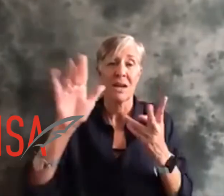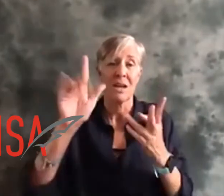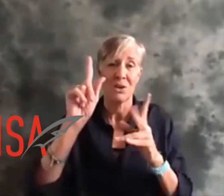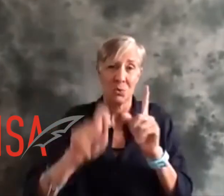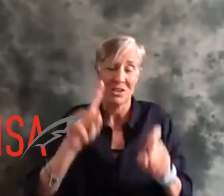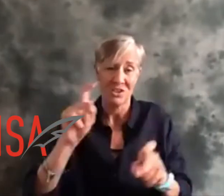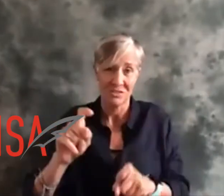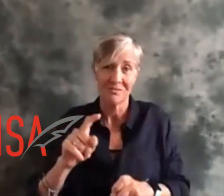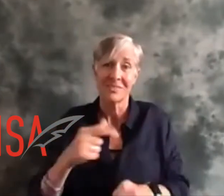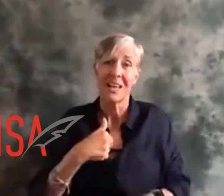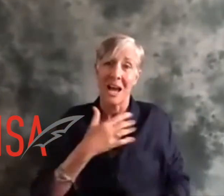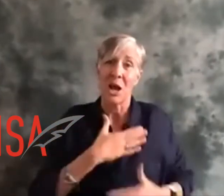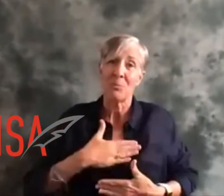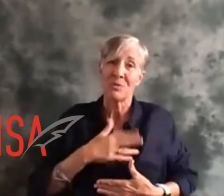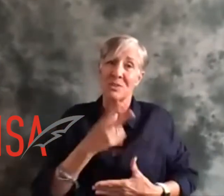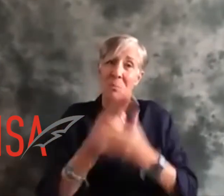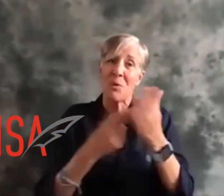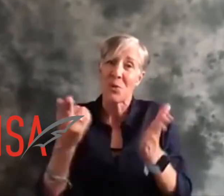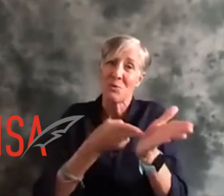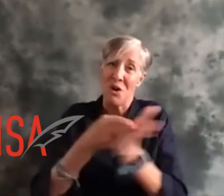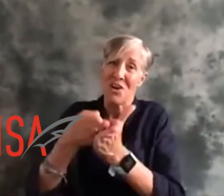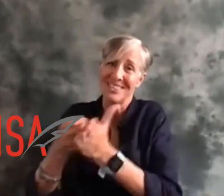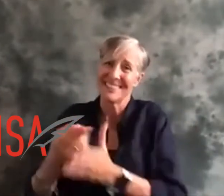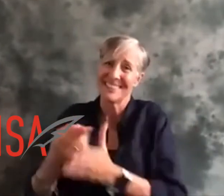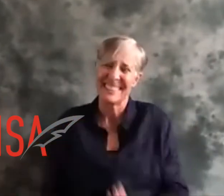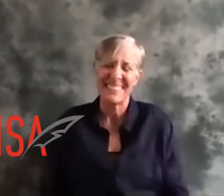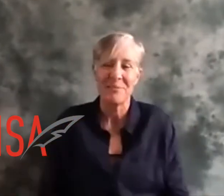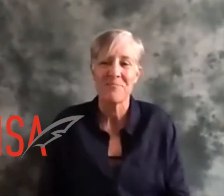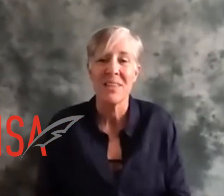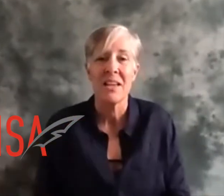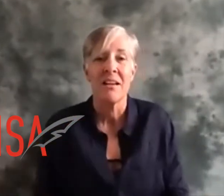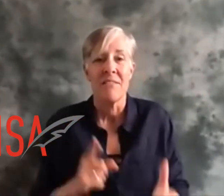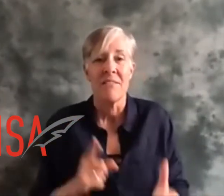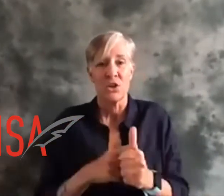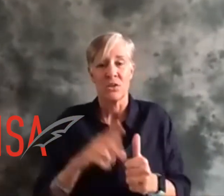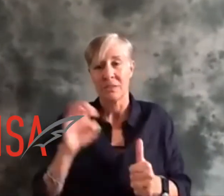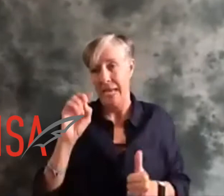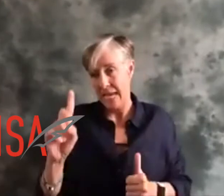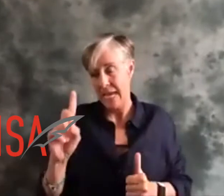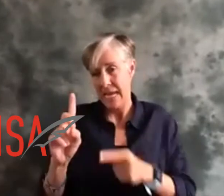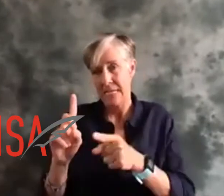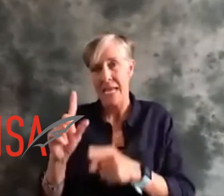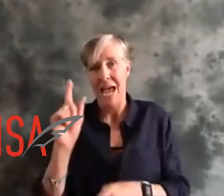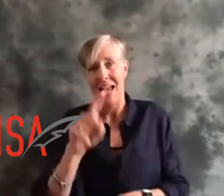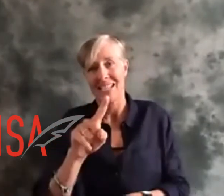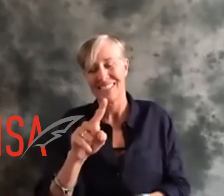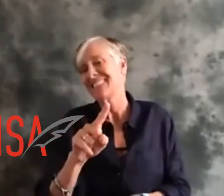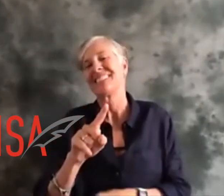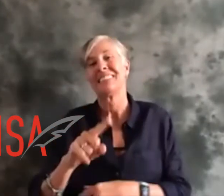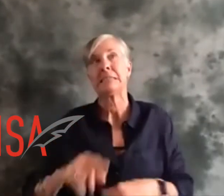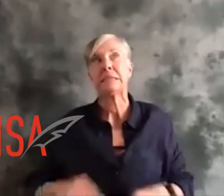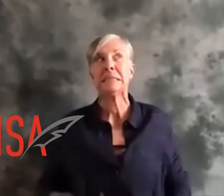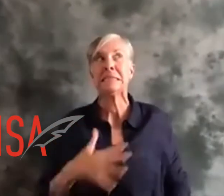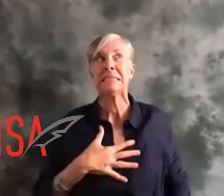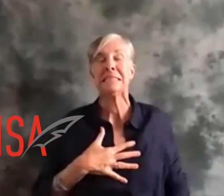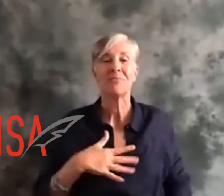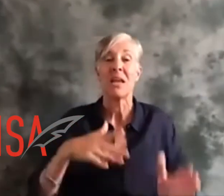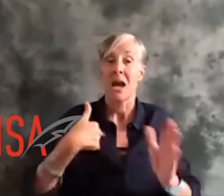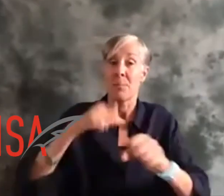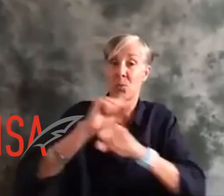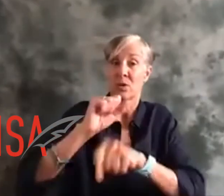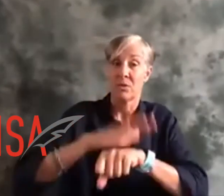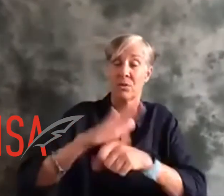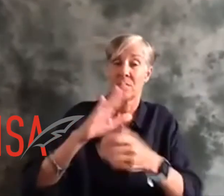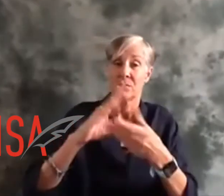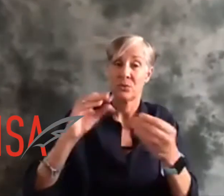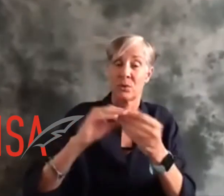the honesty coming from both of these people. First, I'll start with Ed. He's asking, I know, when working on a story with the kind